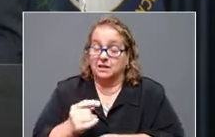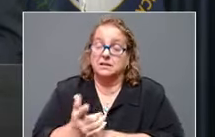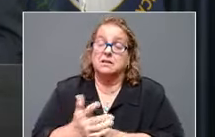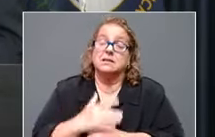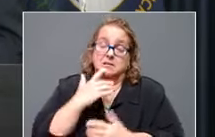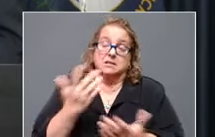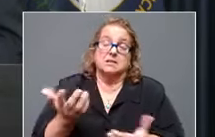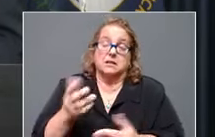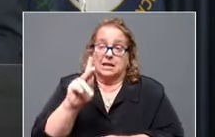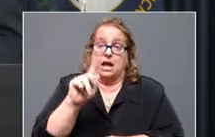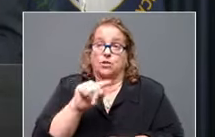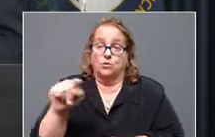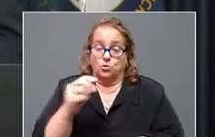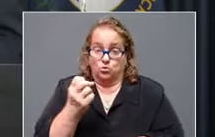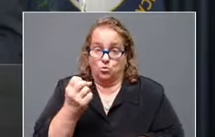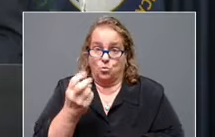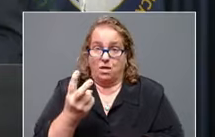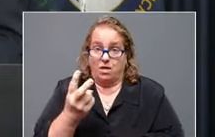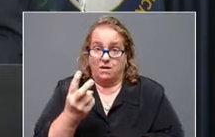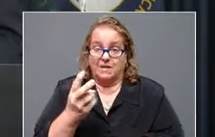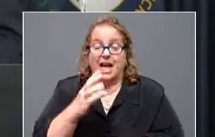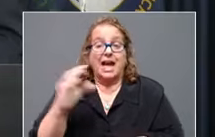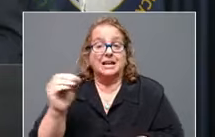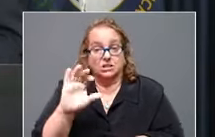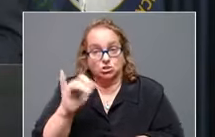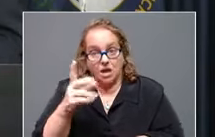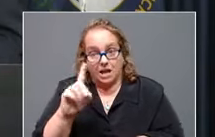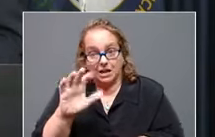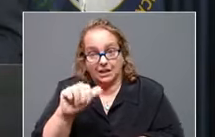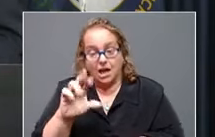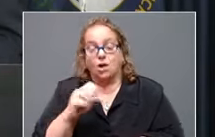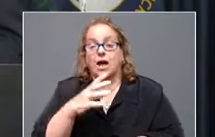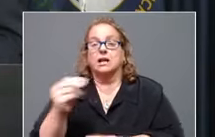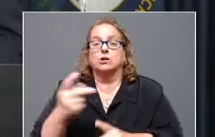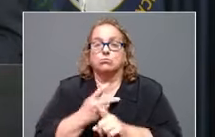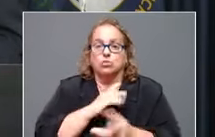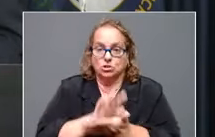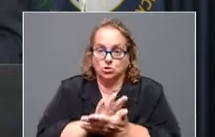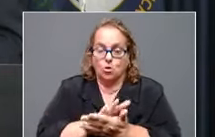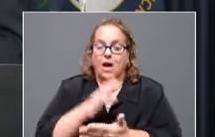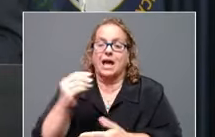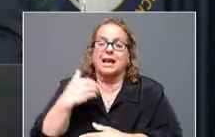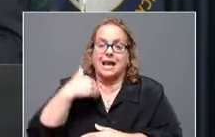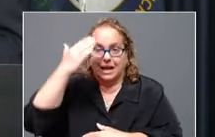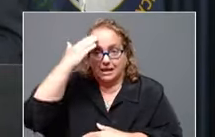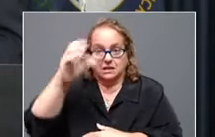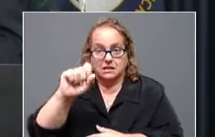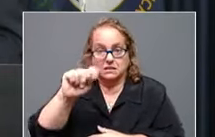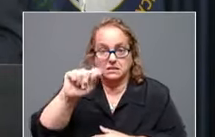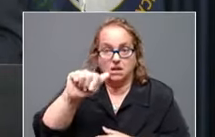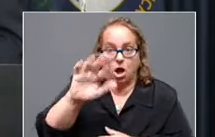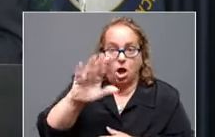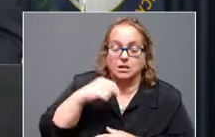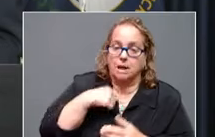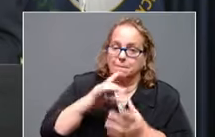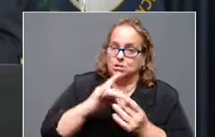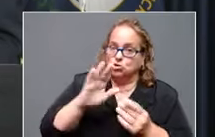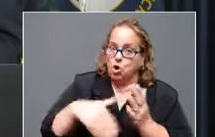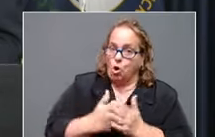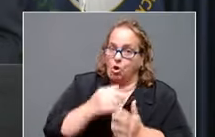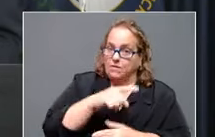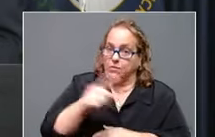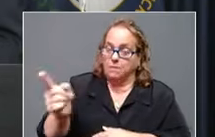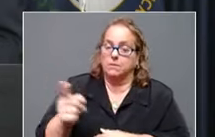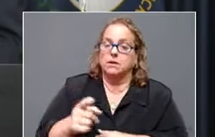to go for this 30 days. And if we need to renew it, we may do it for 2 weeks. We may do it for 30 days. Obviously, when you look at our